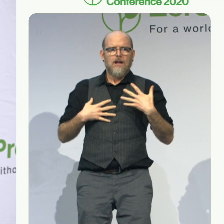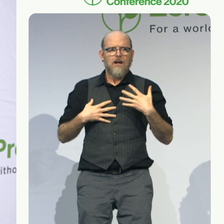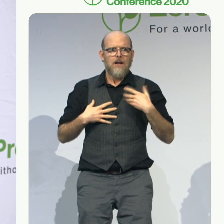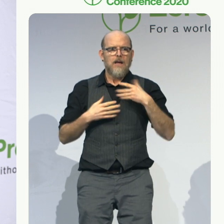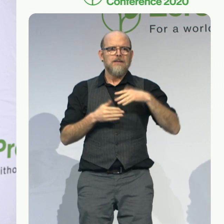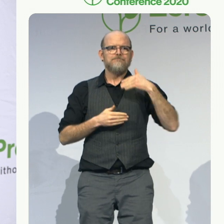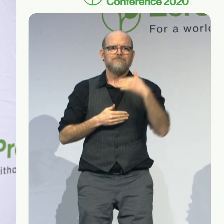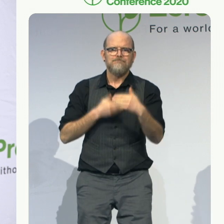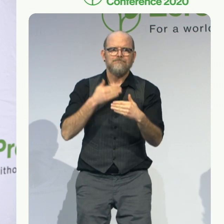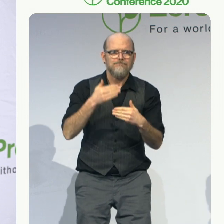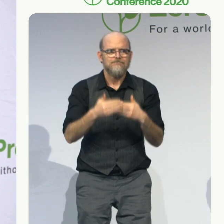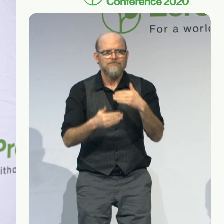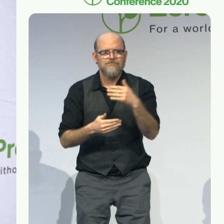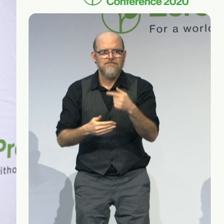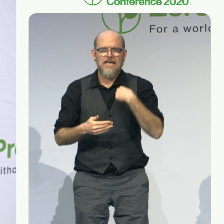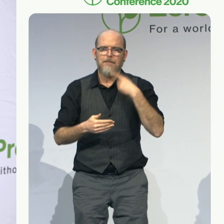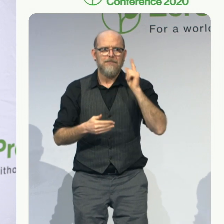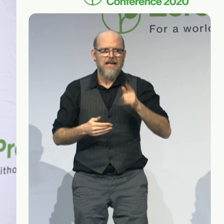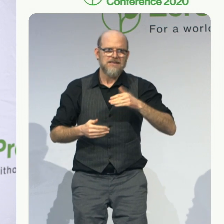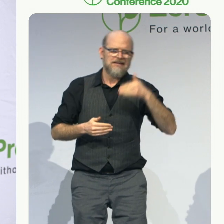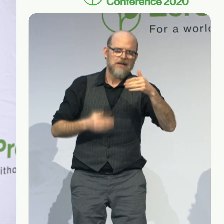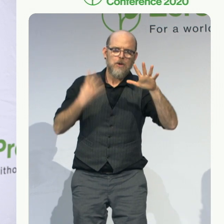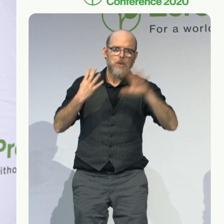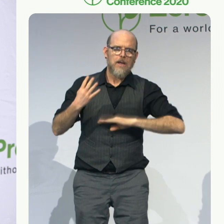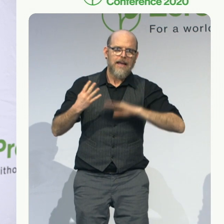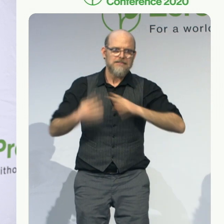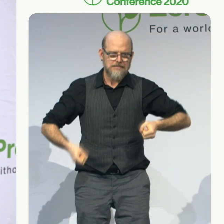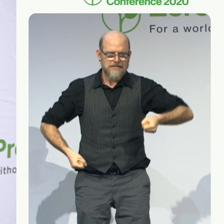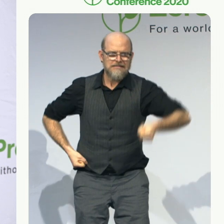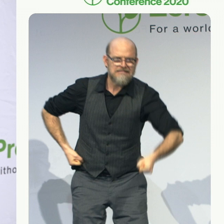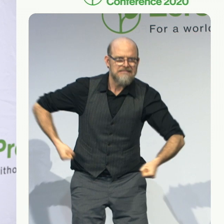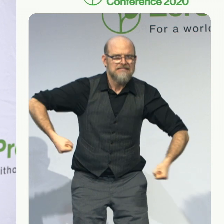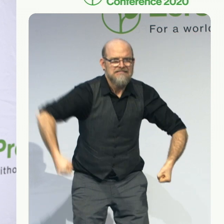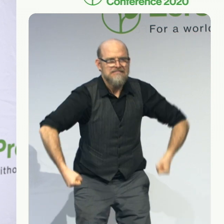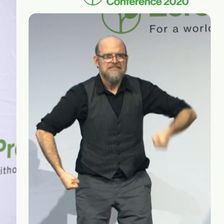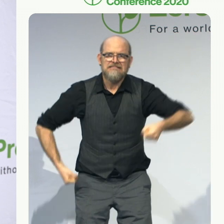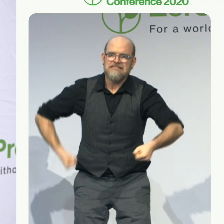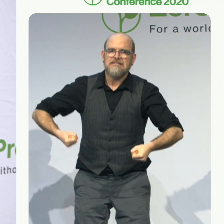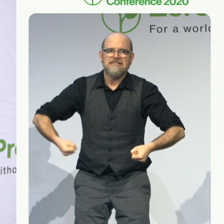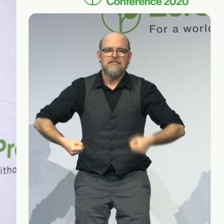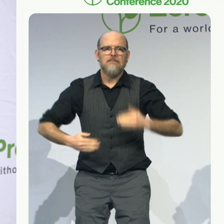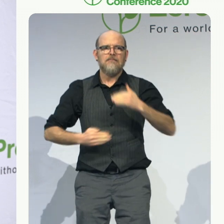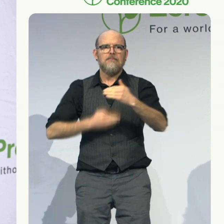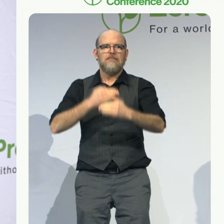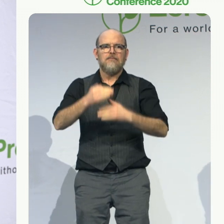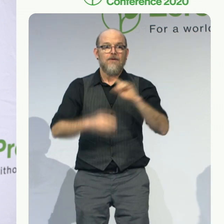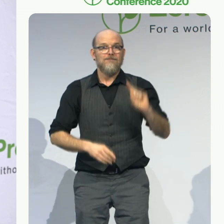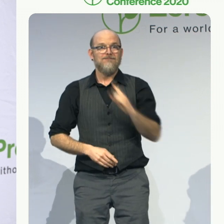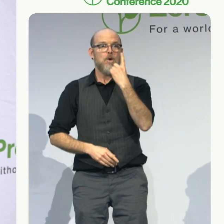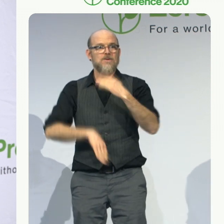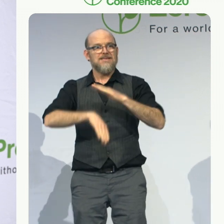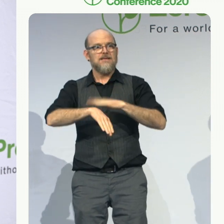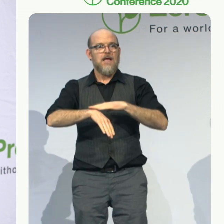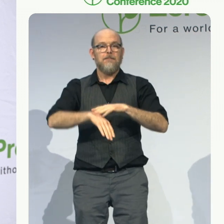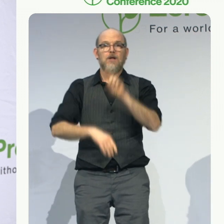of crutches at the age of 9. I took my first steps with sticks at the age of 12, and